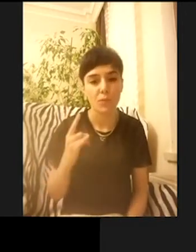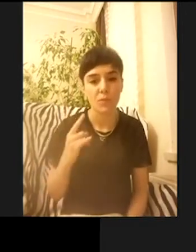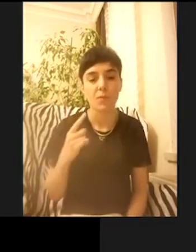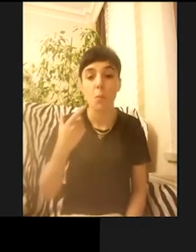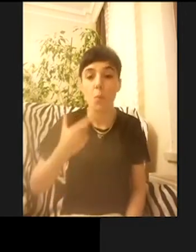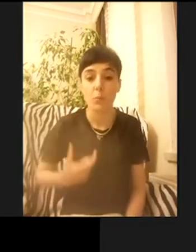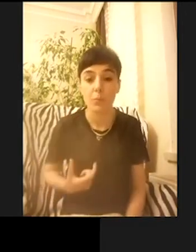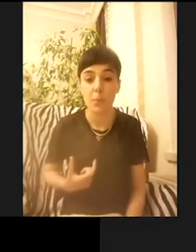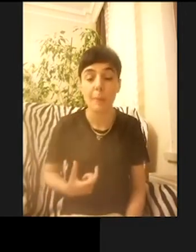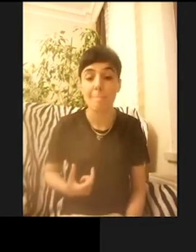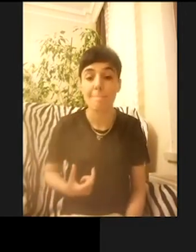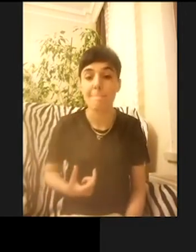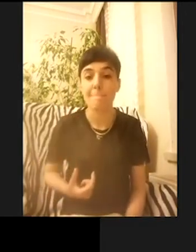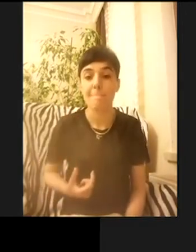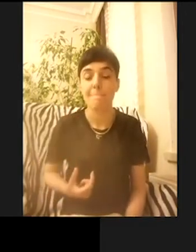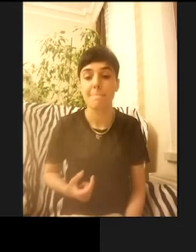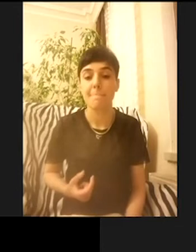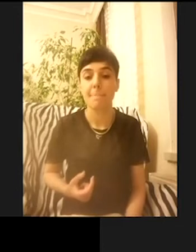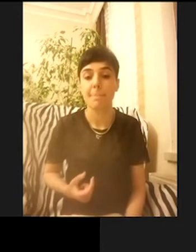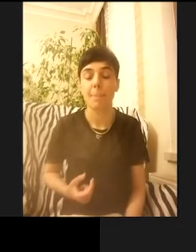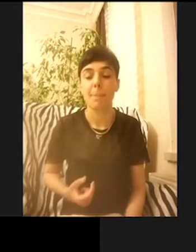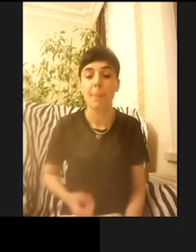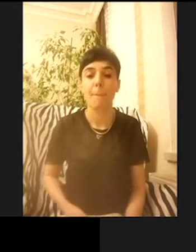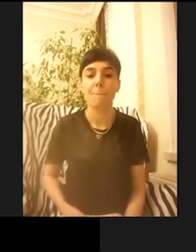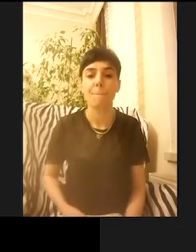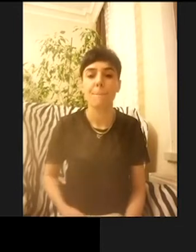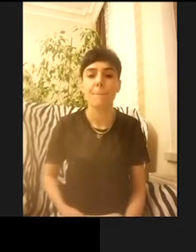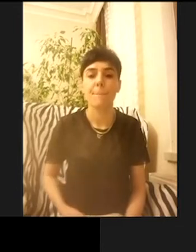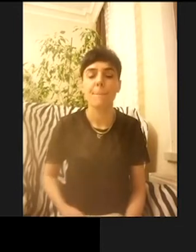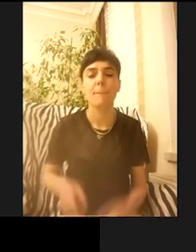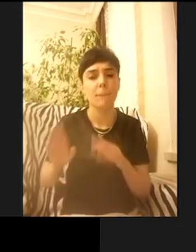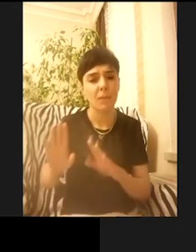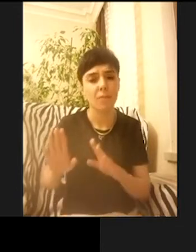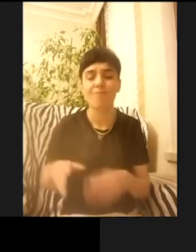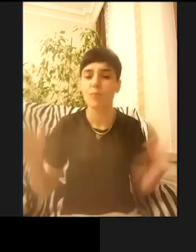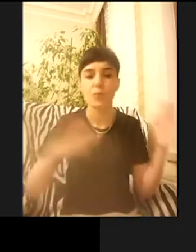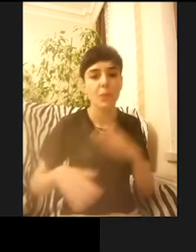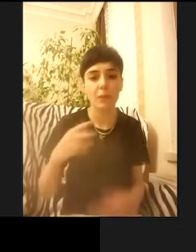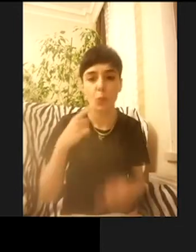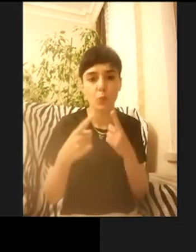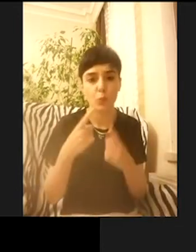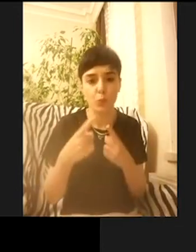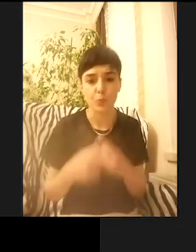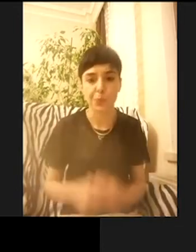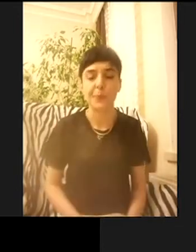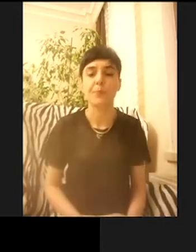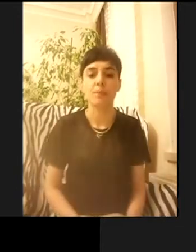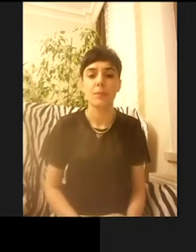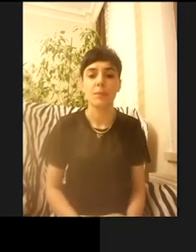one of the findings that I actually acquired through the months of research there, I found that